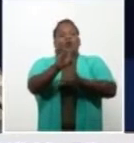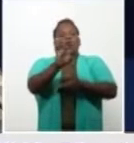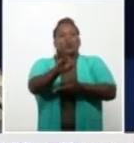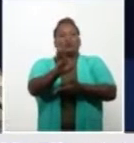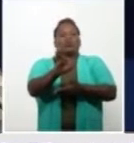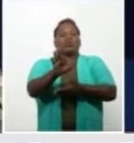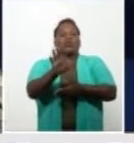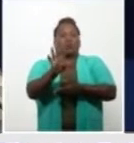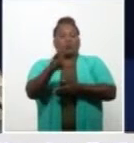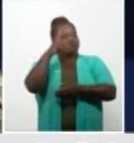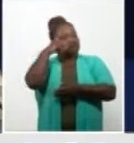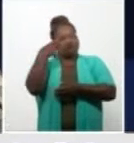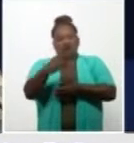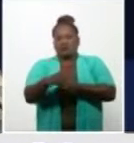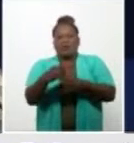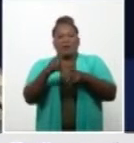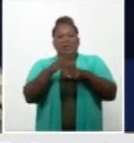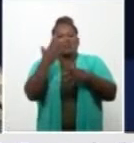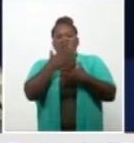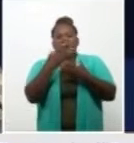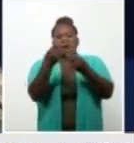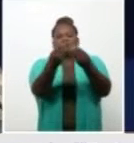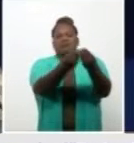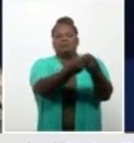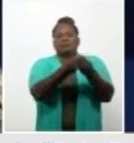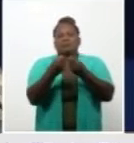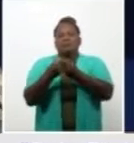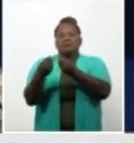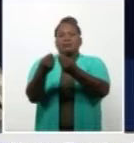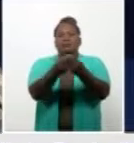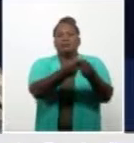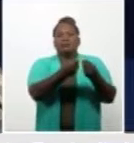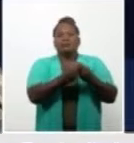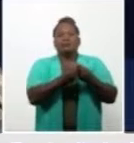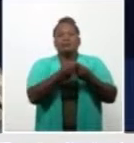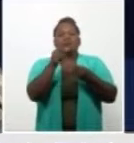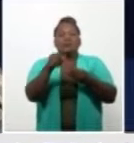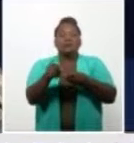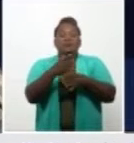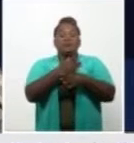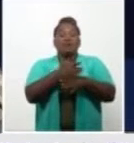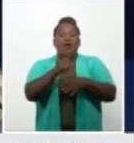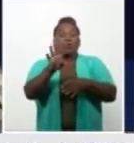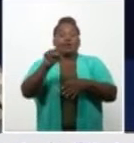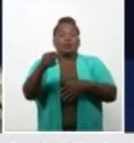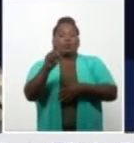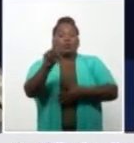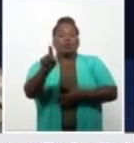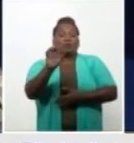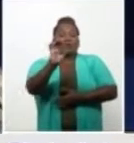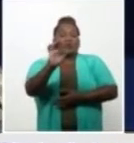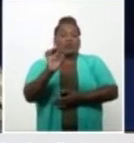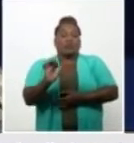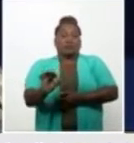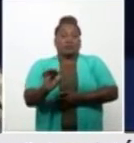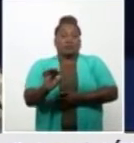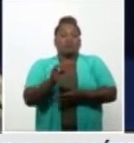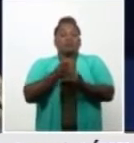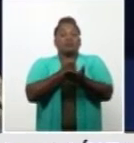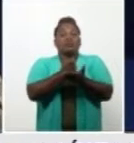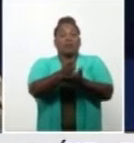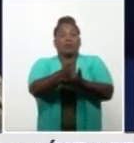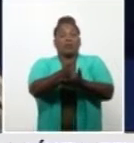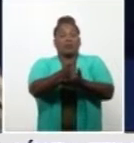The source of infection has not been determined in 84 people, that is 4.01% of